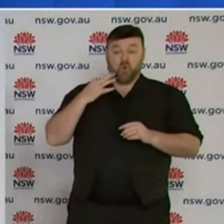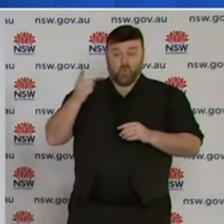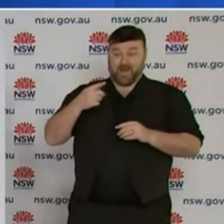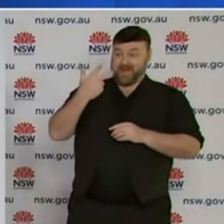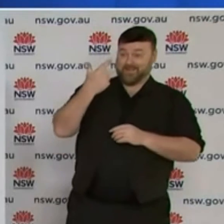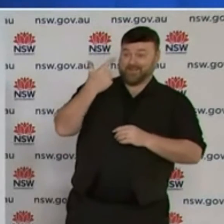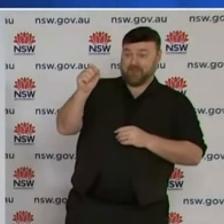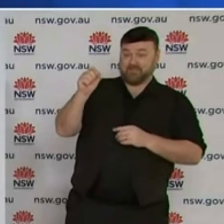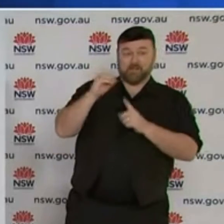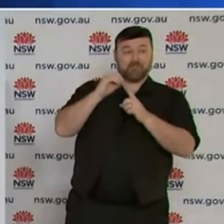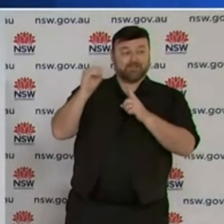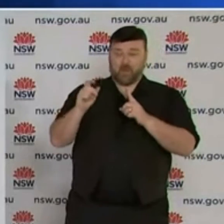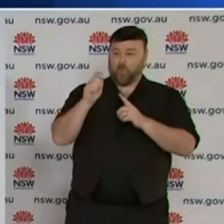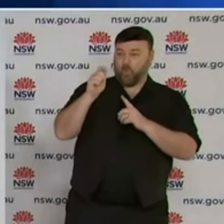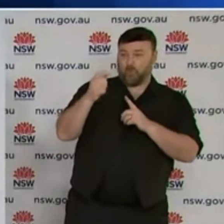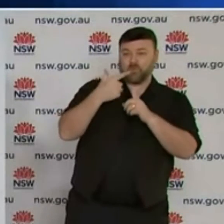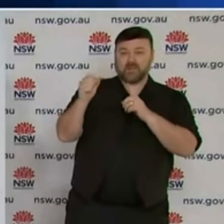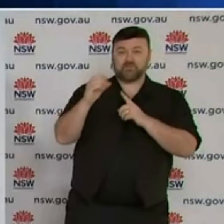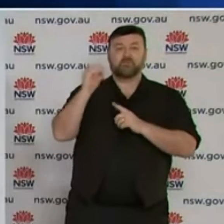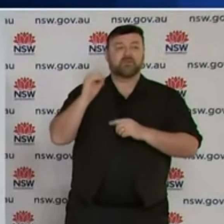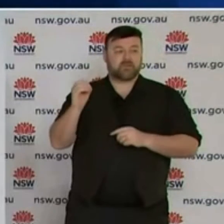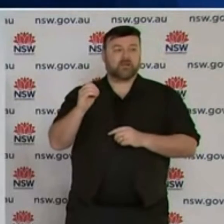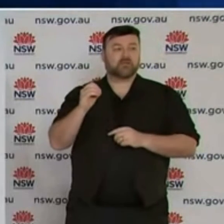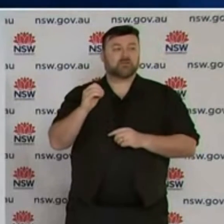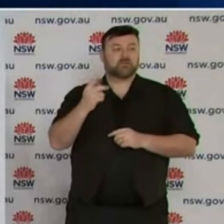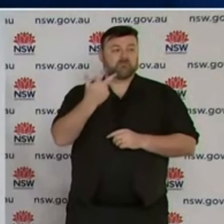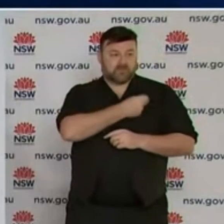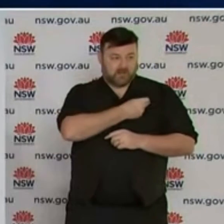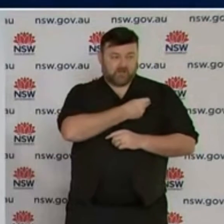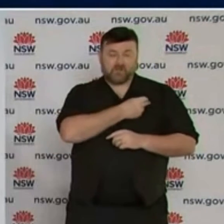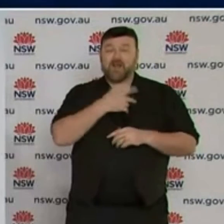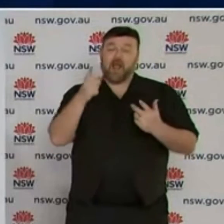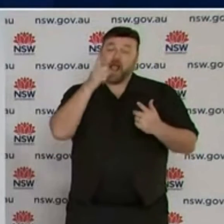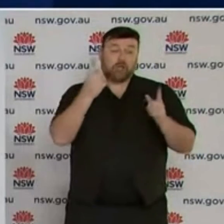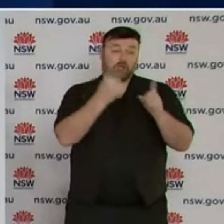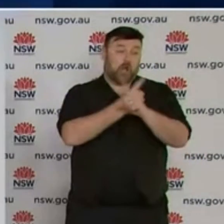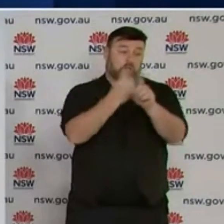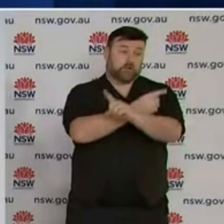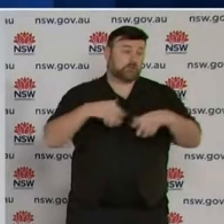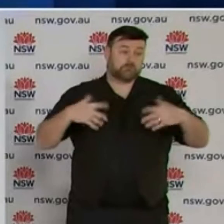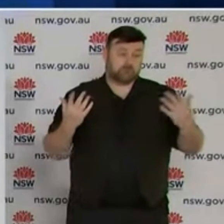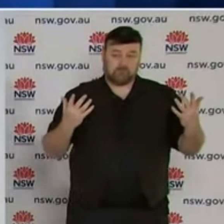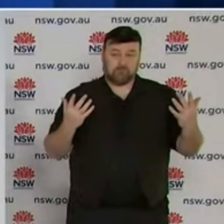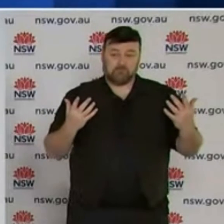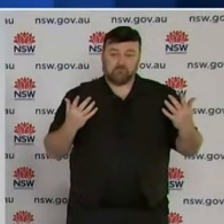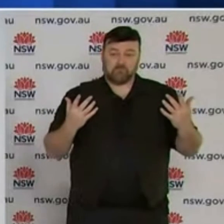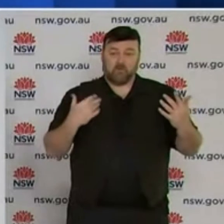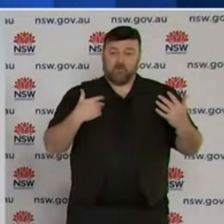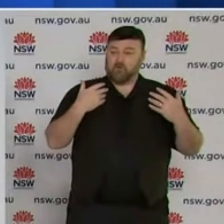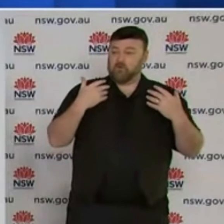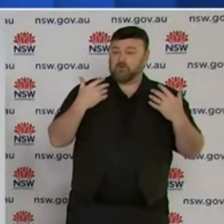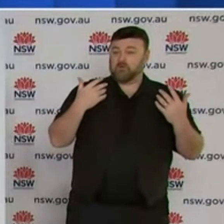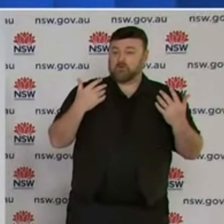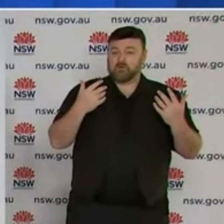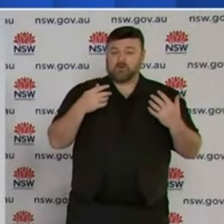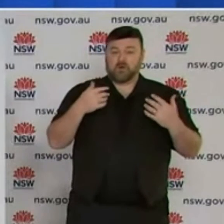dose, or when we're close to it, and everybody can follow on a daily way. So on the health tile, which many of us retweet On that